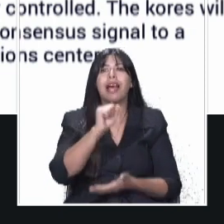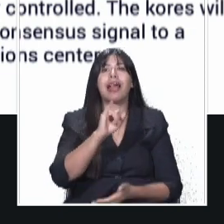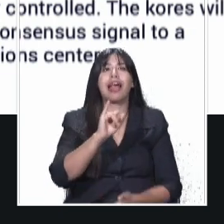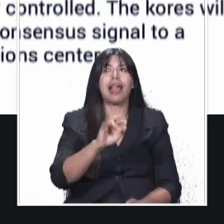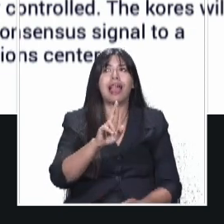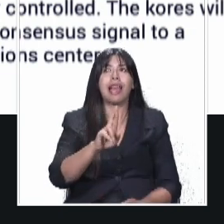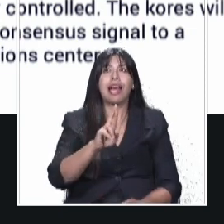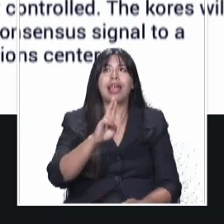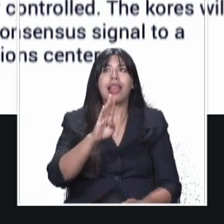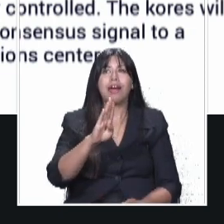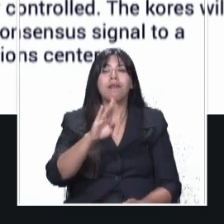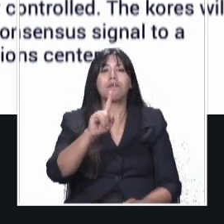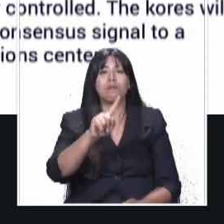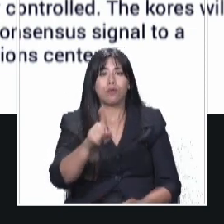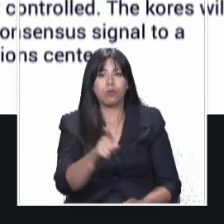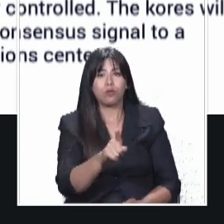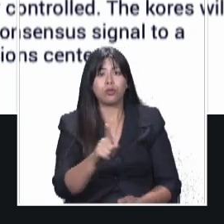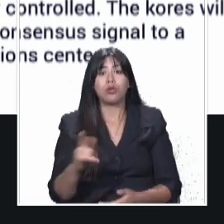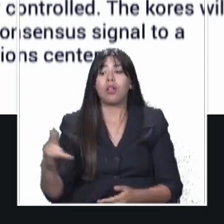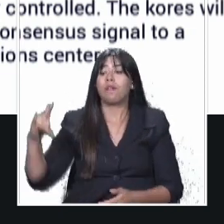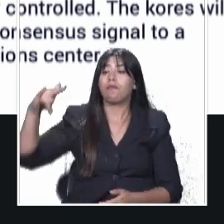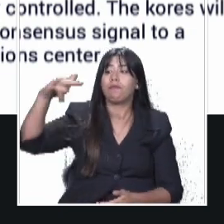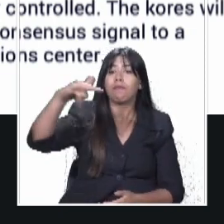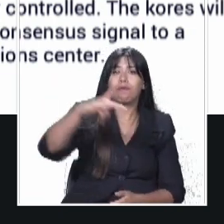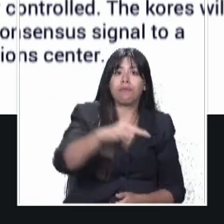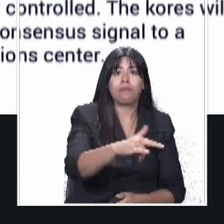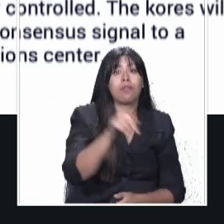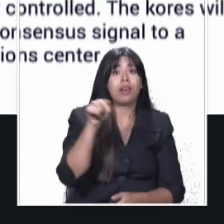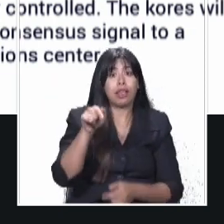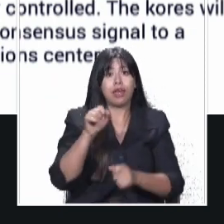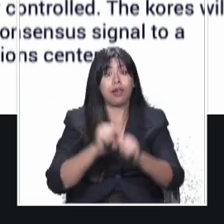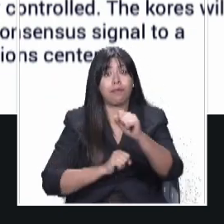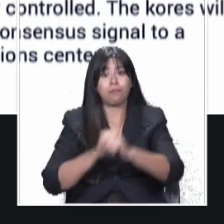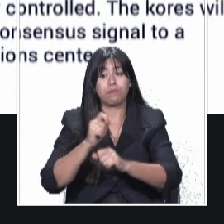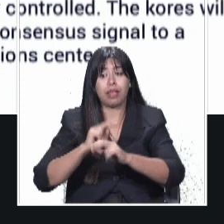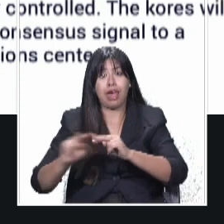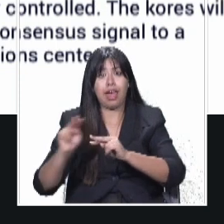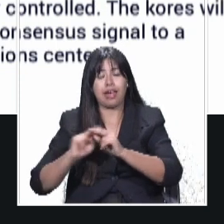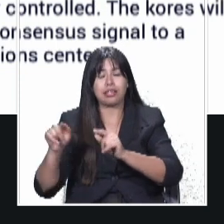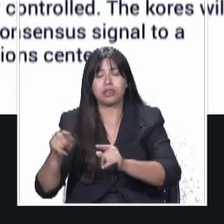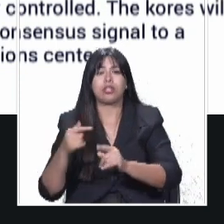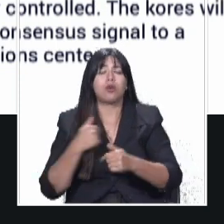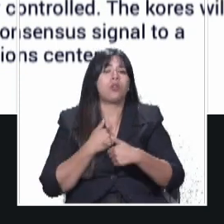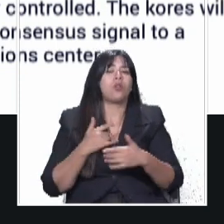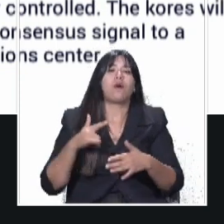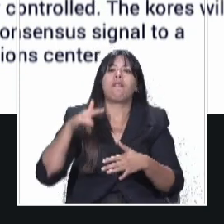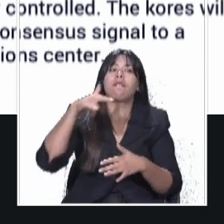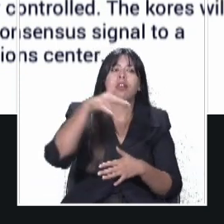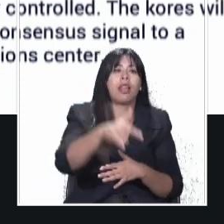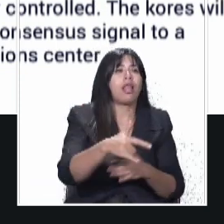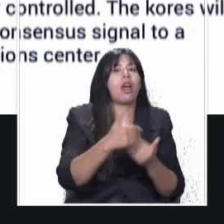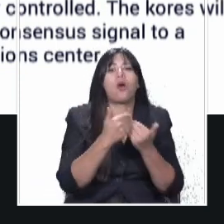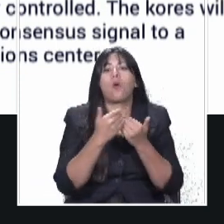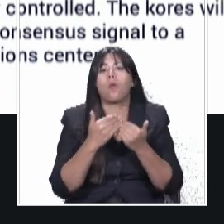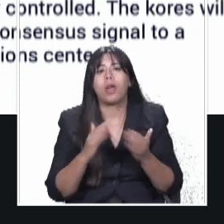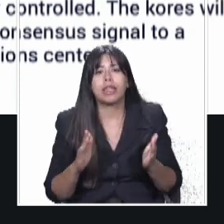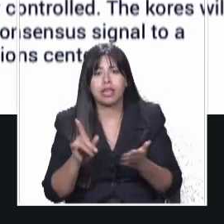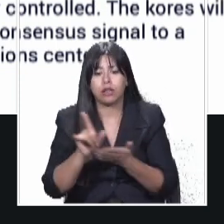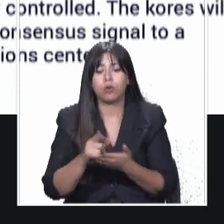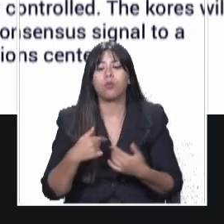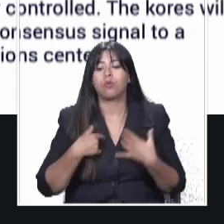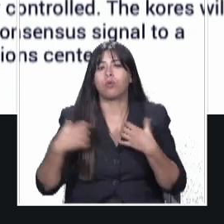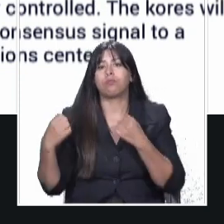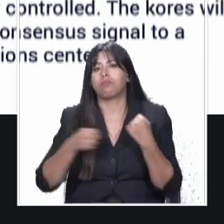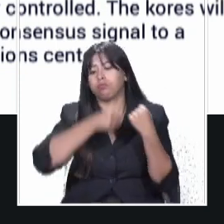Whenever you're traveling somewhere, you go to the airport, you have to take out your bag, take out all your belongings, and people will search you, and so on and so forth. With